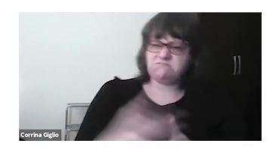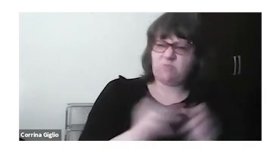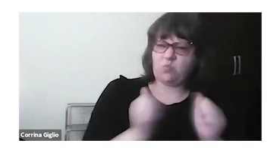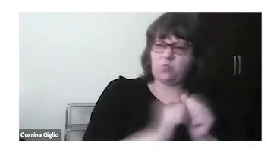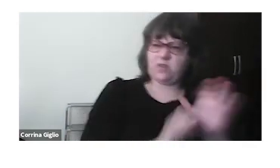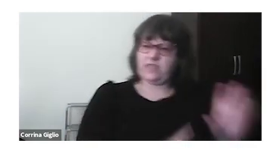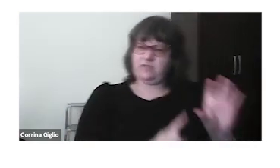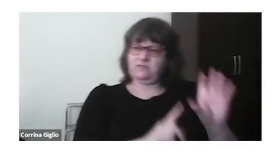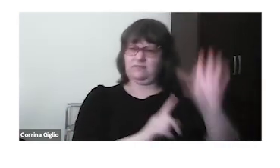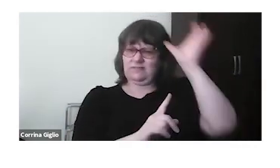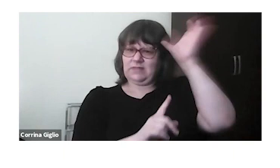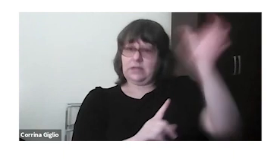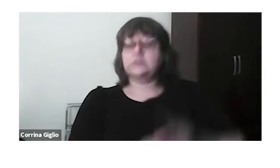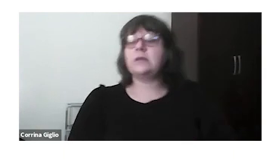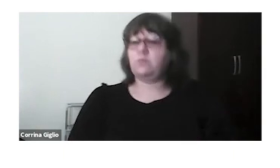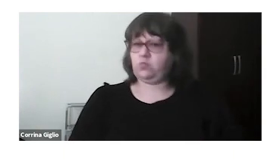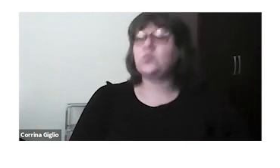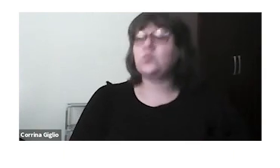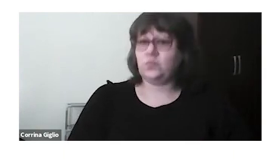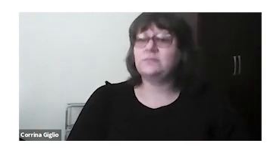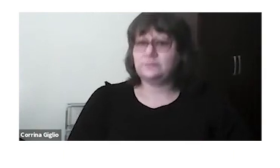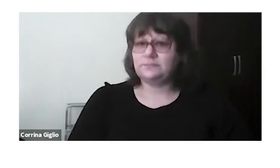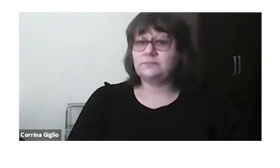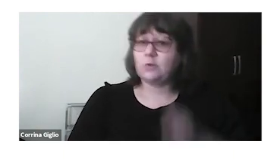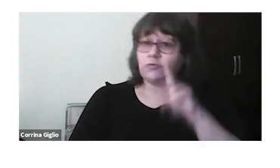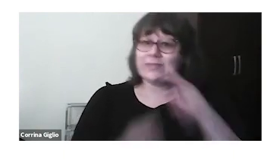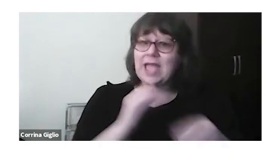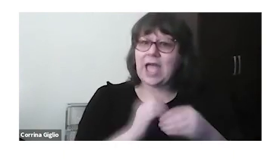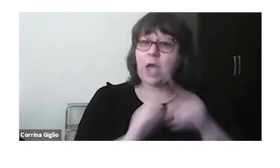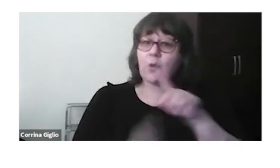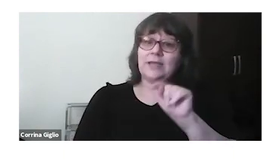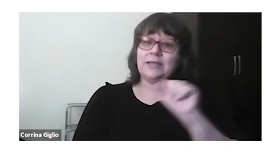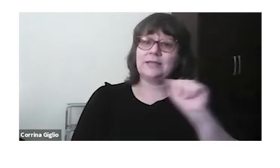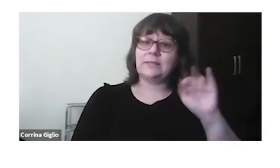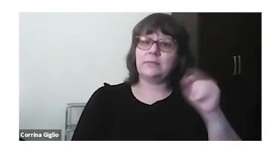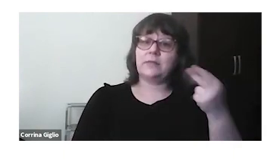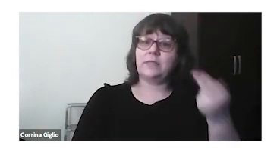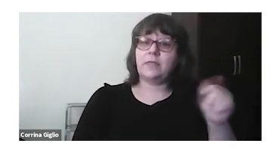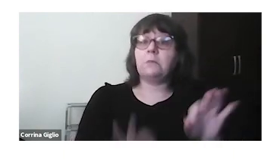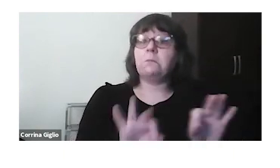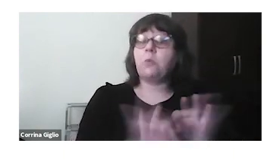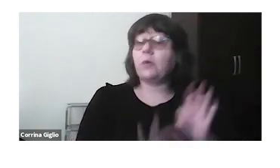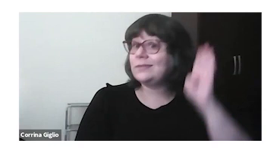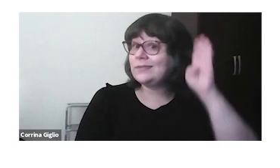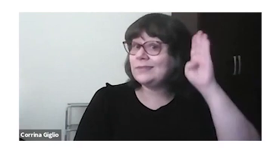that it was racist. So I think to add on to what Tabitha said, like, it's important to listen.